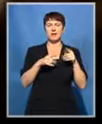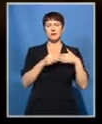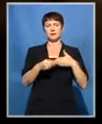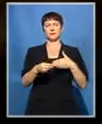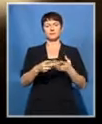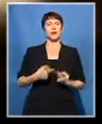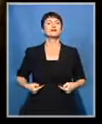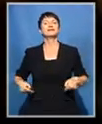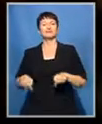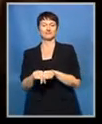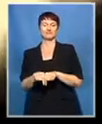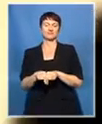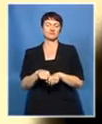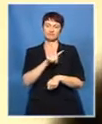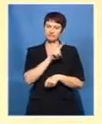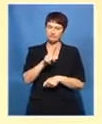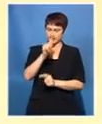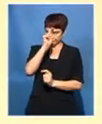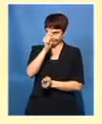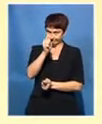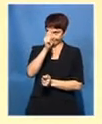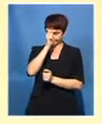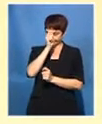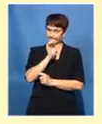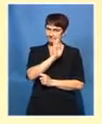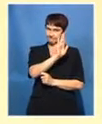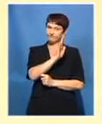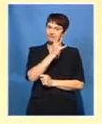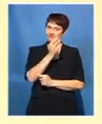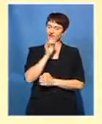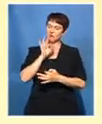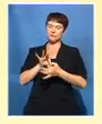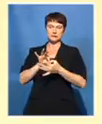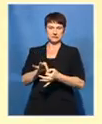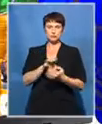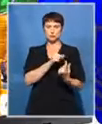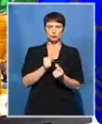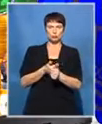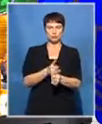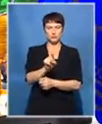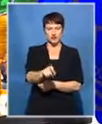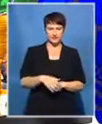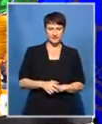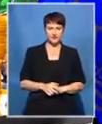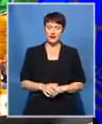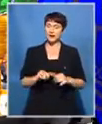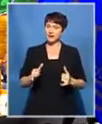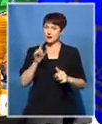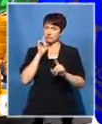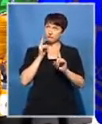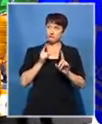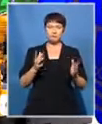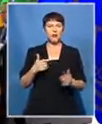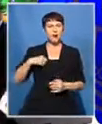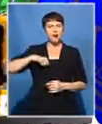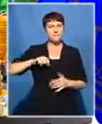lead and honor their existing commitments. The aim here is to reach agreements